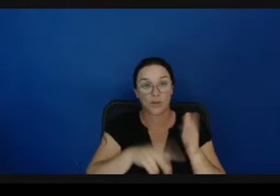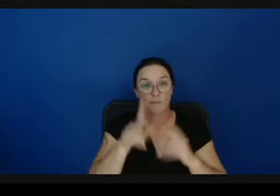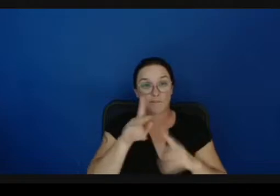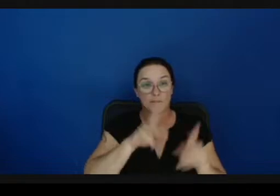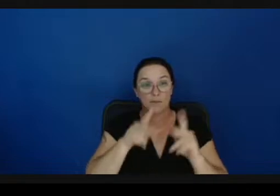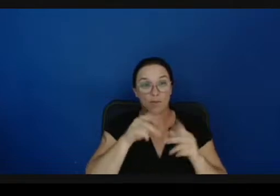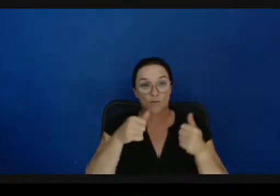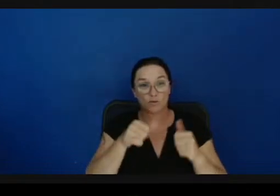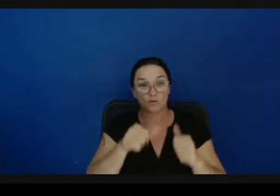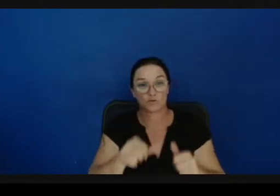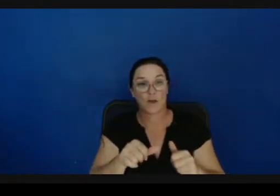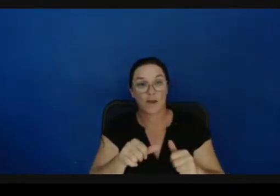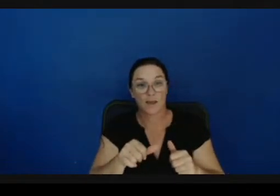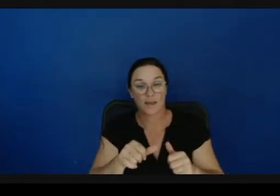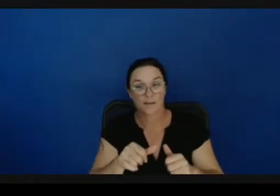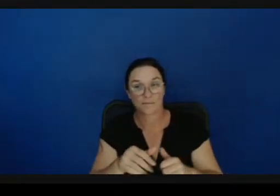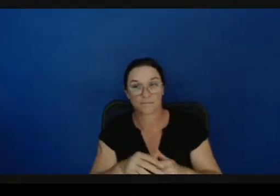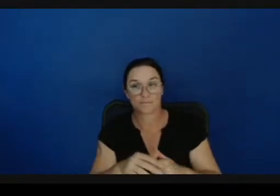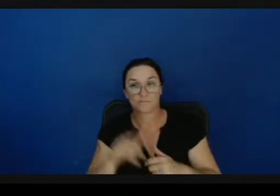pilots that had